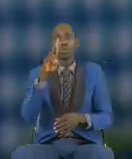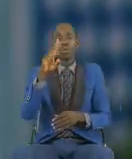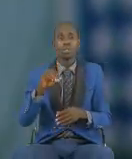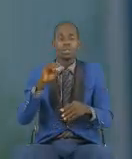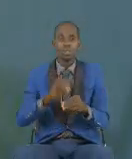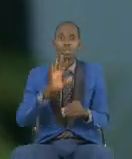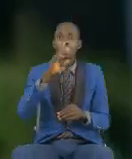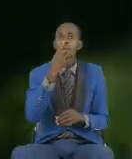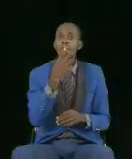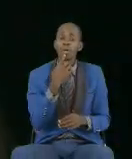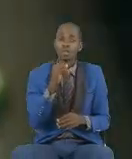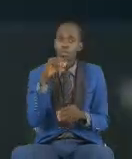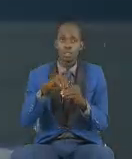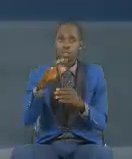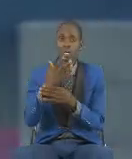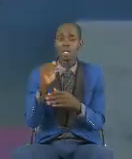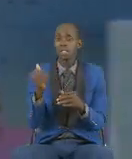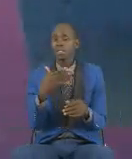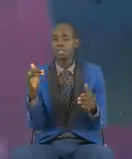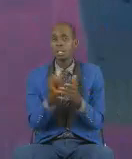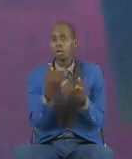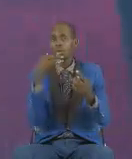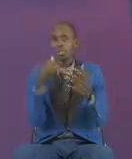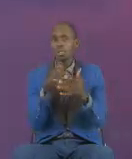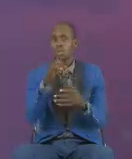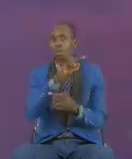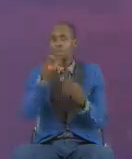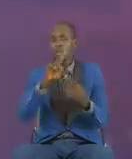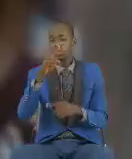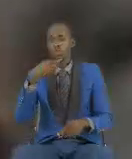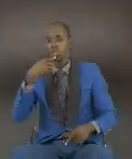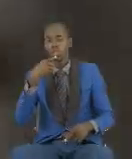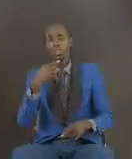comes against you, when you speak, that sword will pierce them.